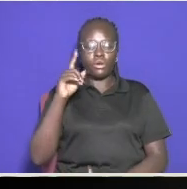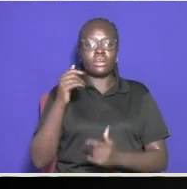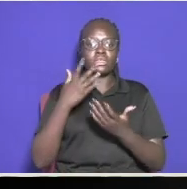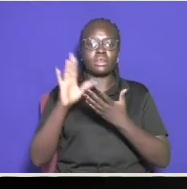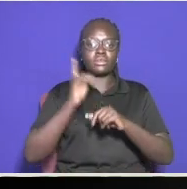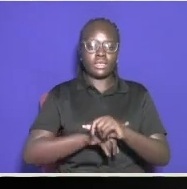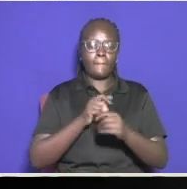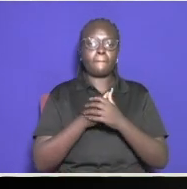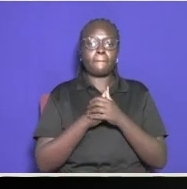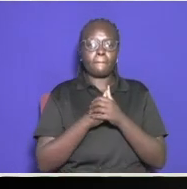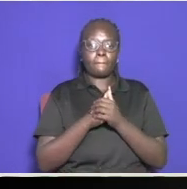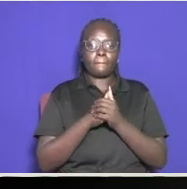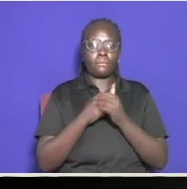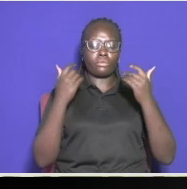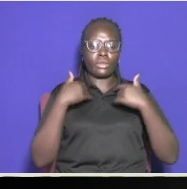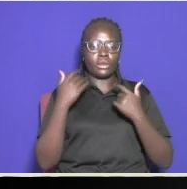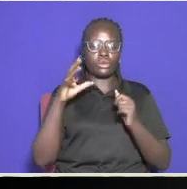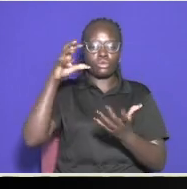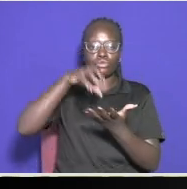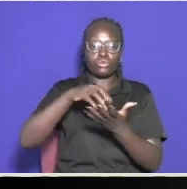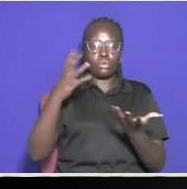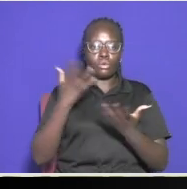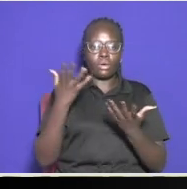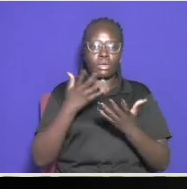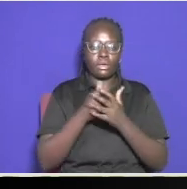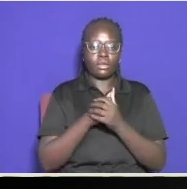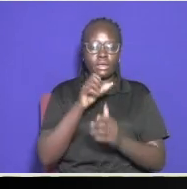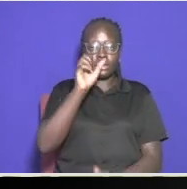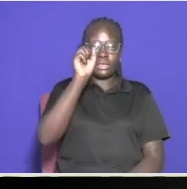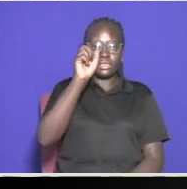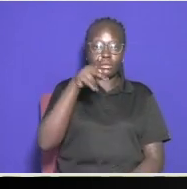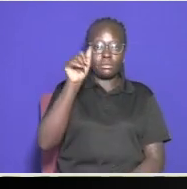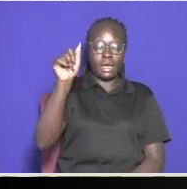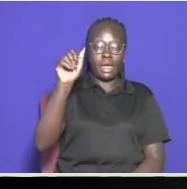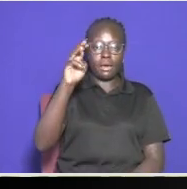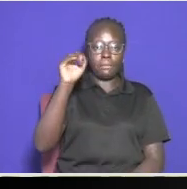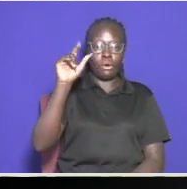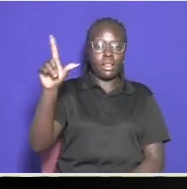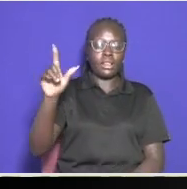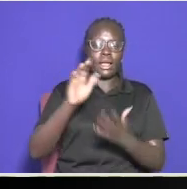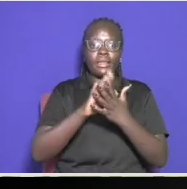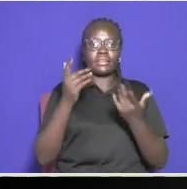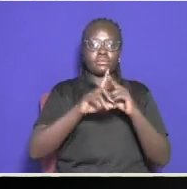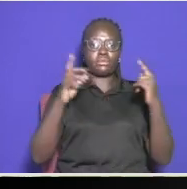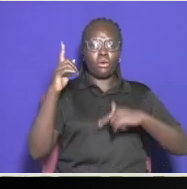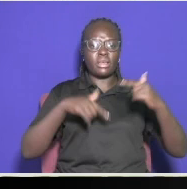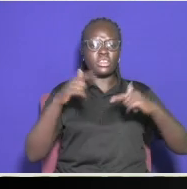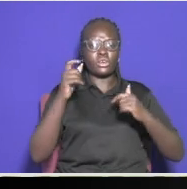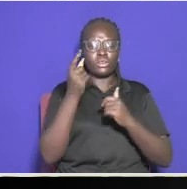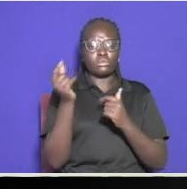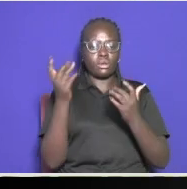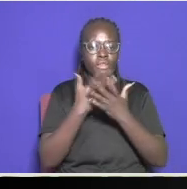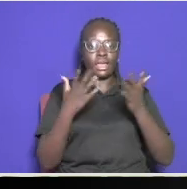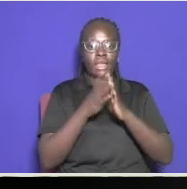like the time we had a shop at near Spamo, and unfair competition, you know, those are the small things in every